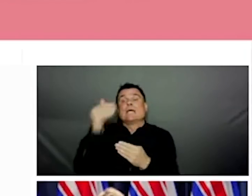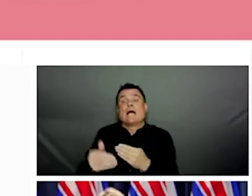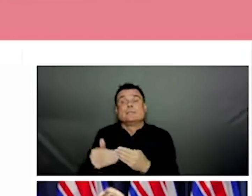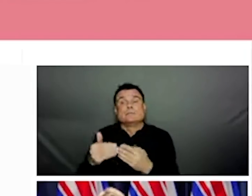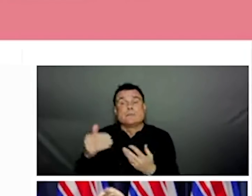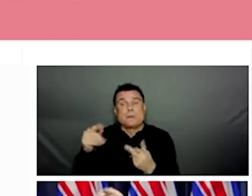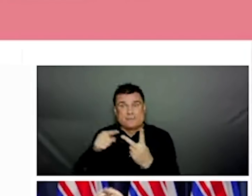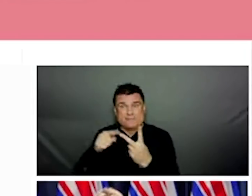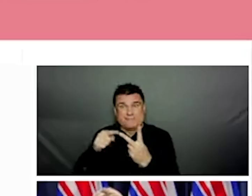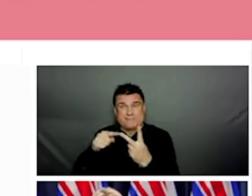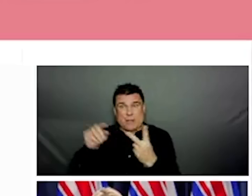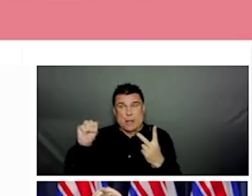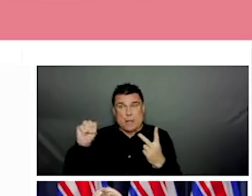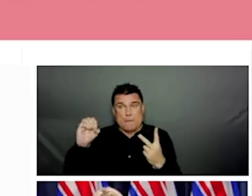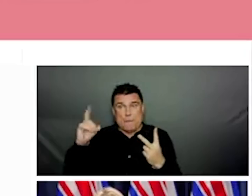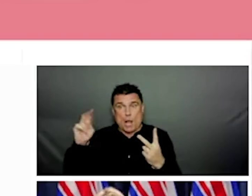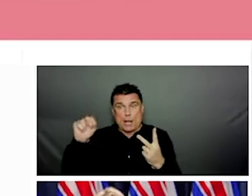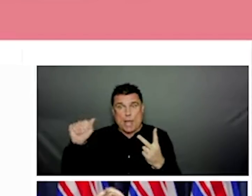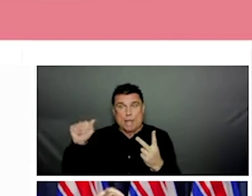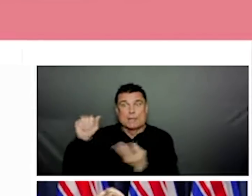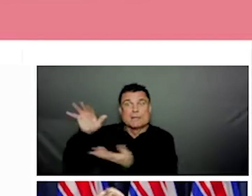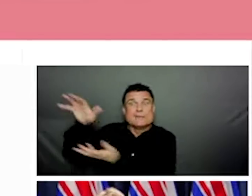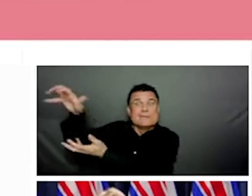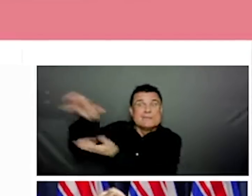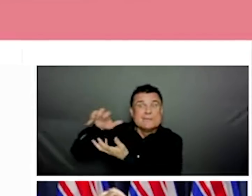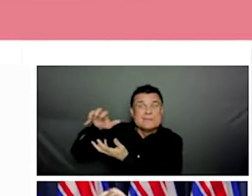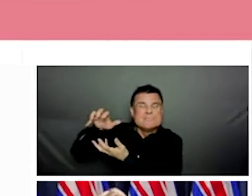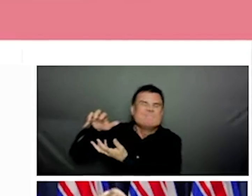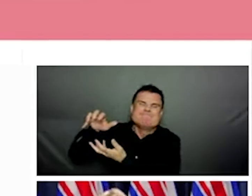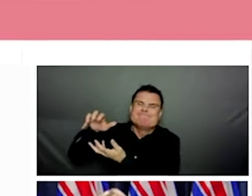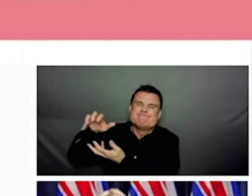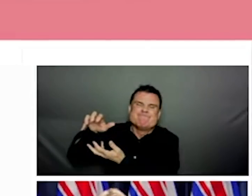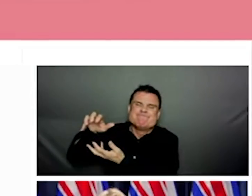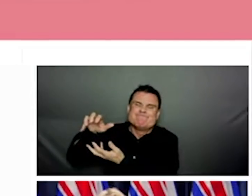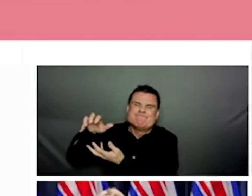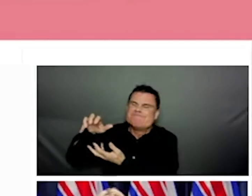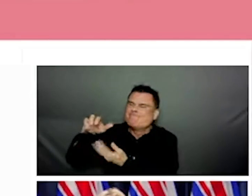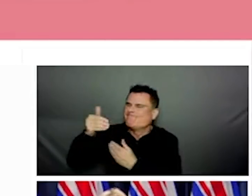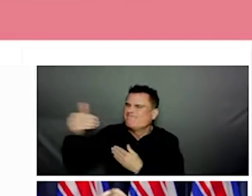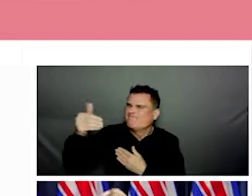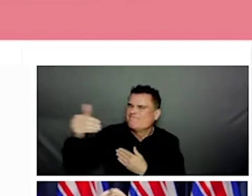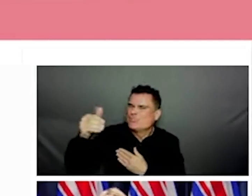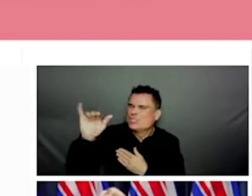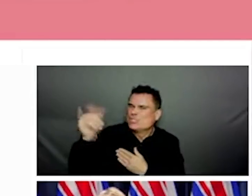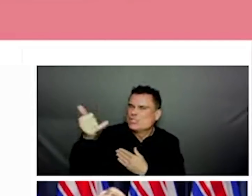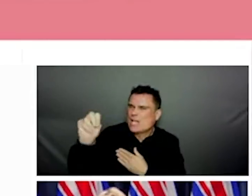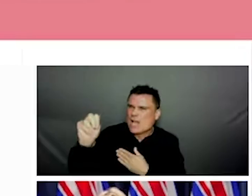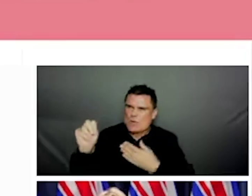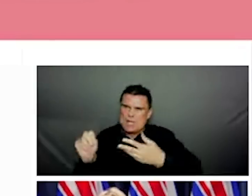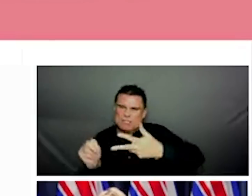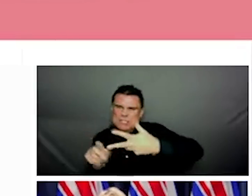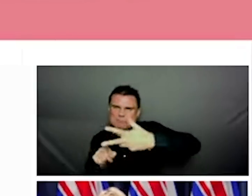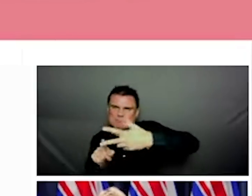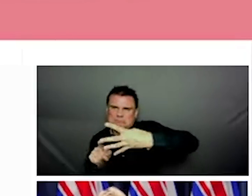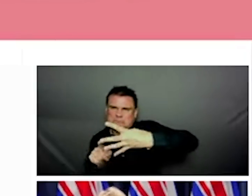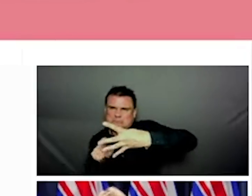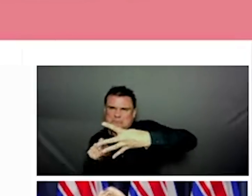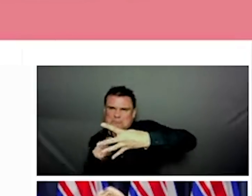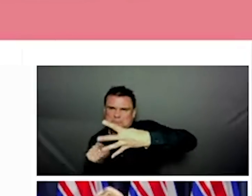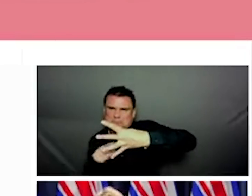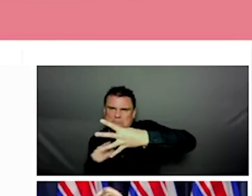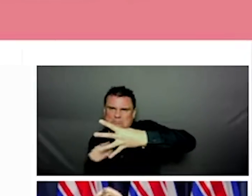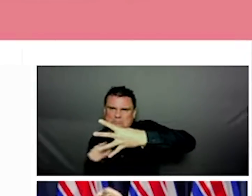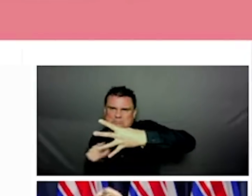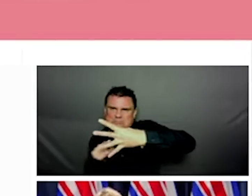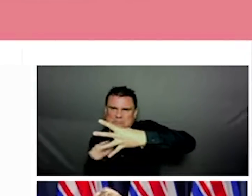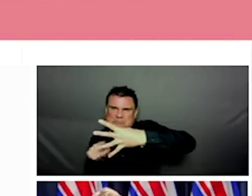week of January, although it is varying a little bit. So the Moderna vaccine in Q1 will be coming at 2 to 3